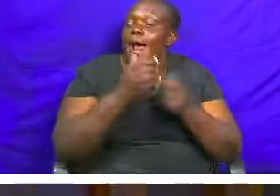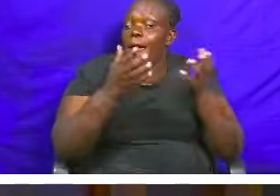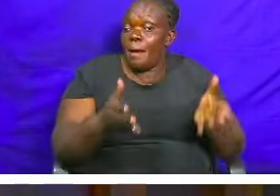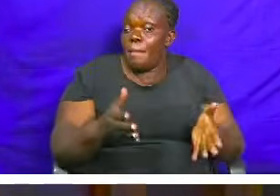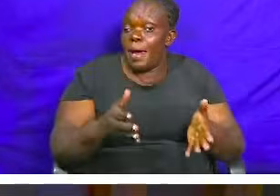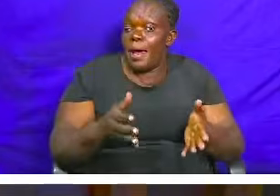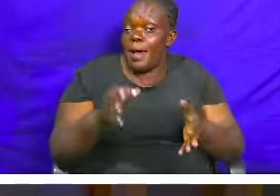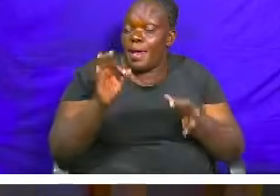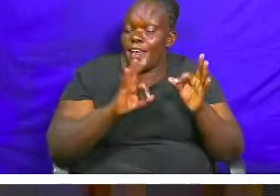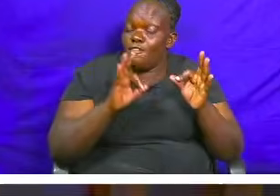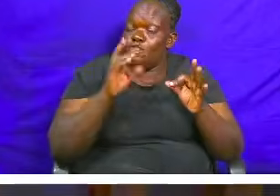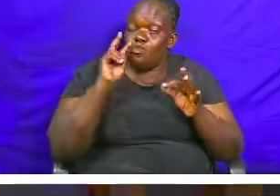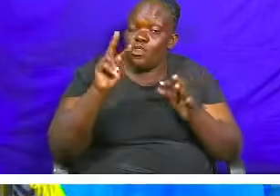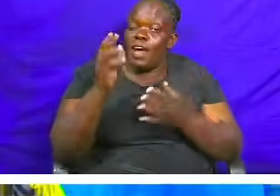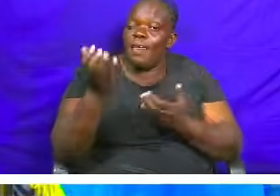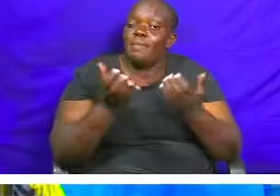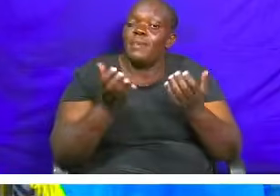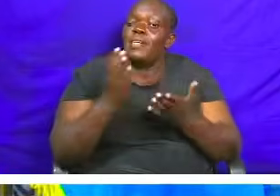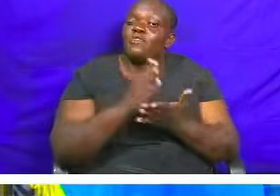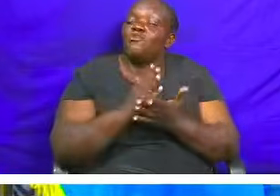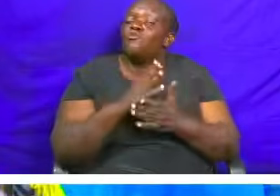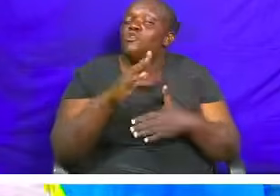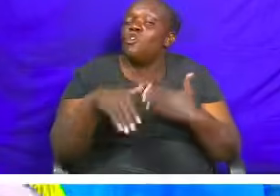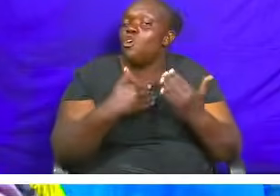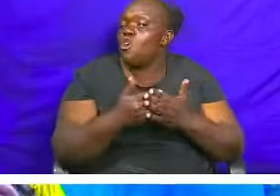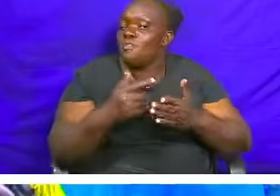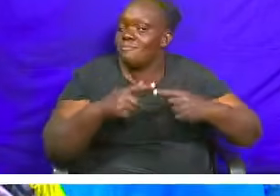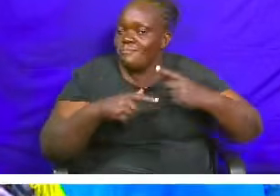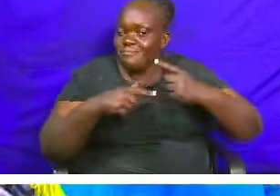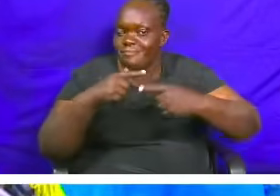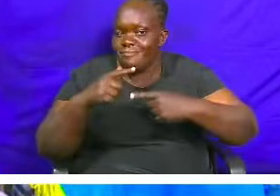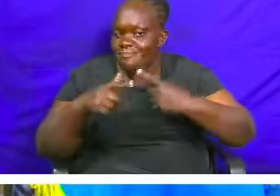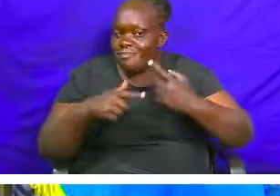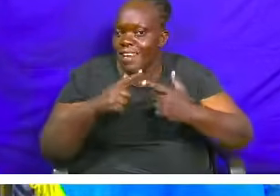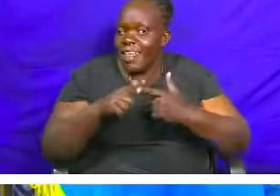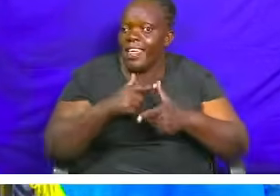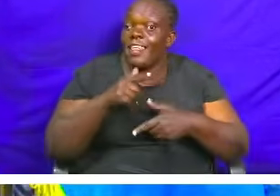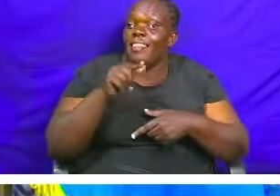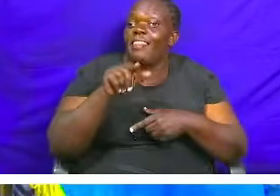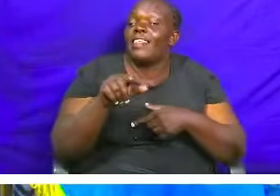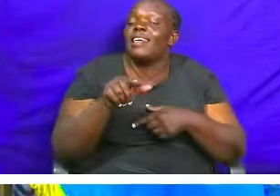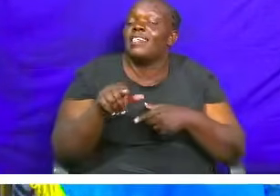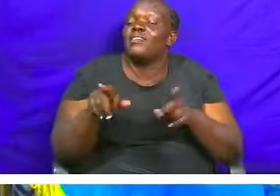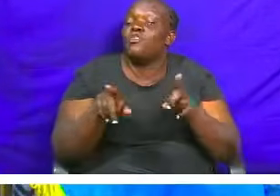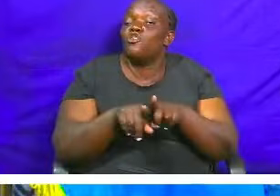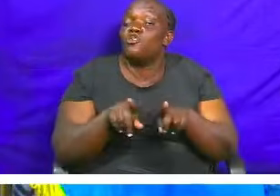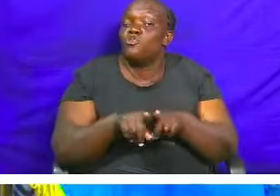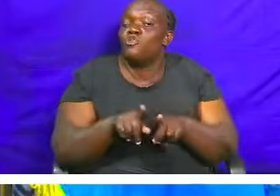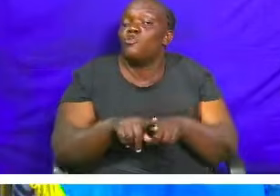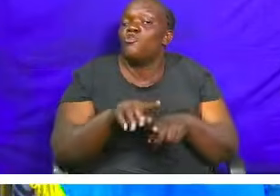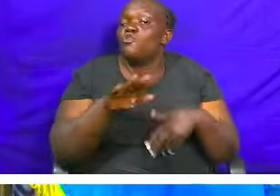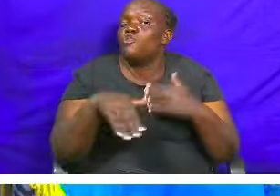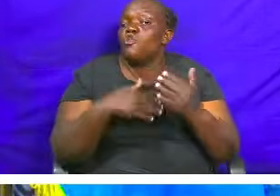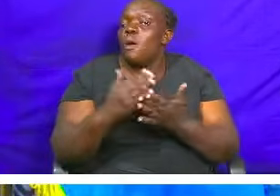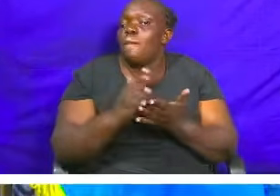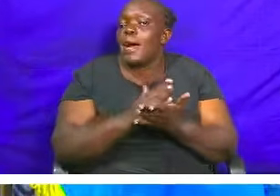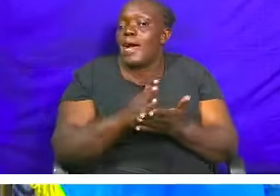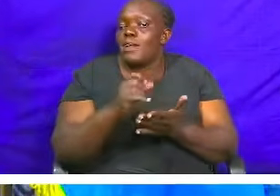When you look at the commercials and determine I'm going to export crude, then that also constitutes part of that plan.